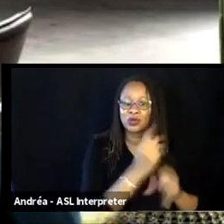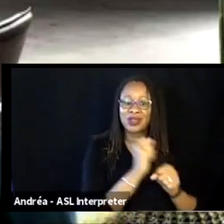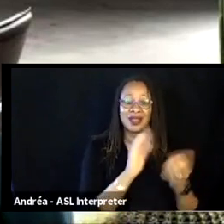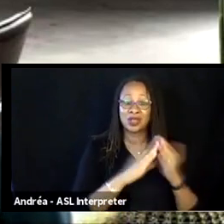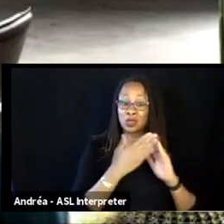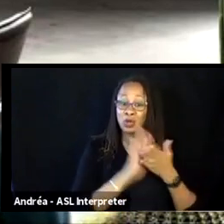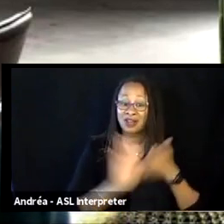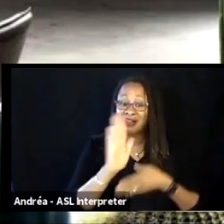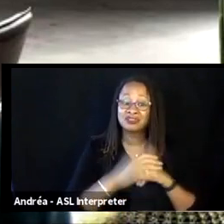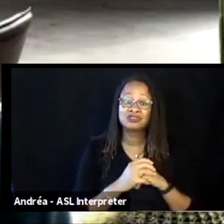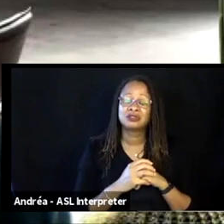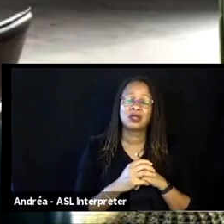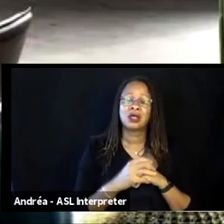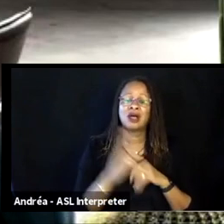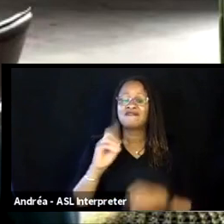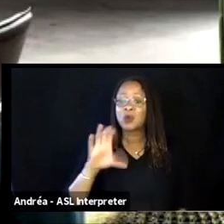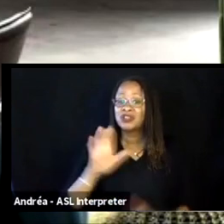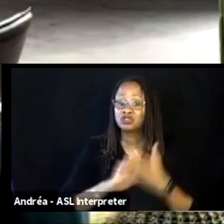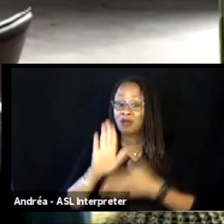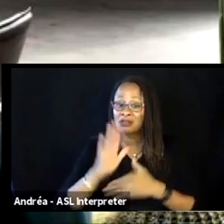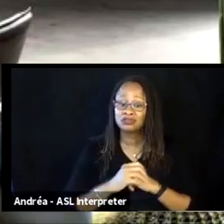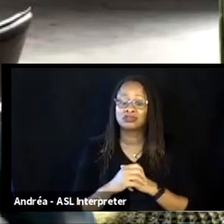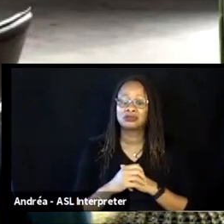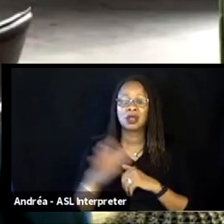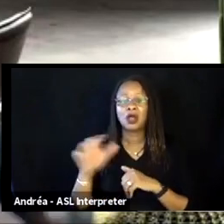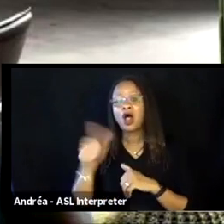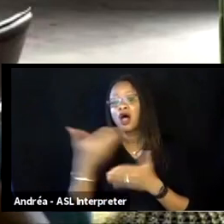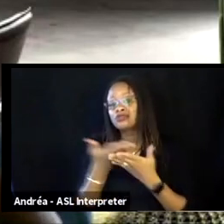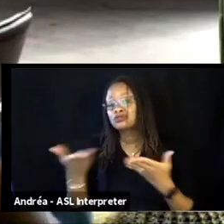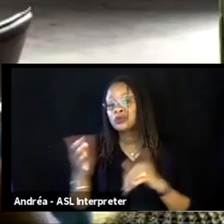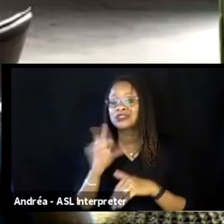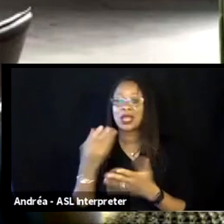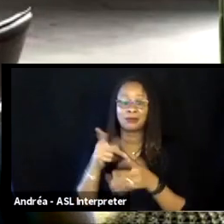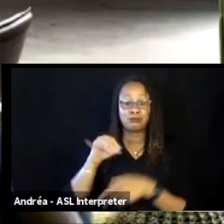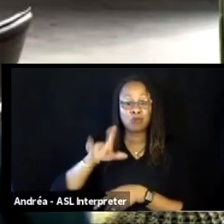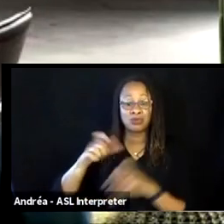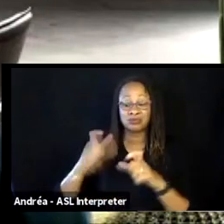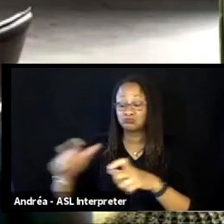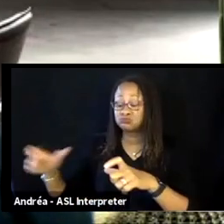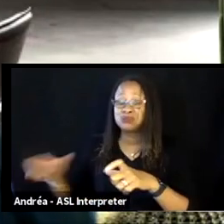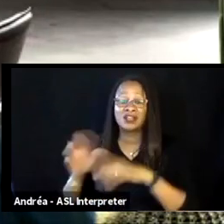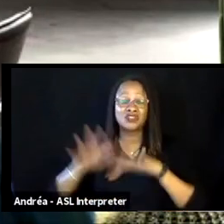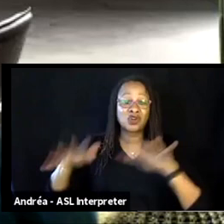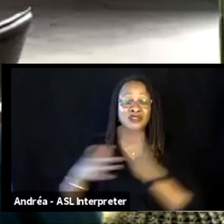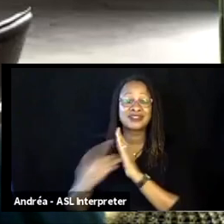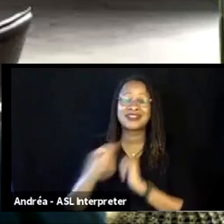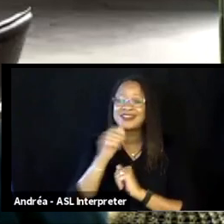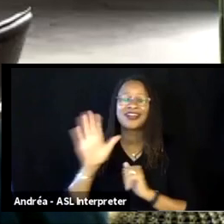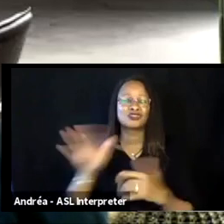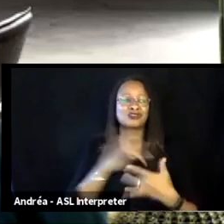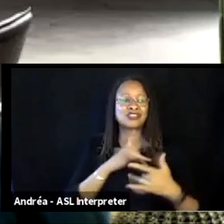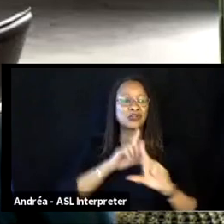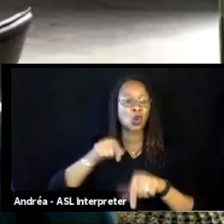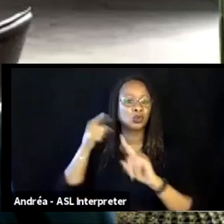college, vocational colleges, other sources and pools of diversified talent that perhaps are not your quote unquote